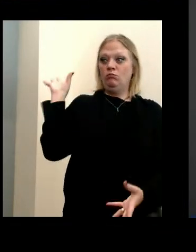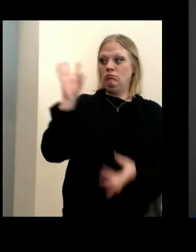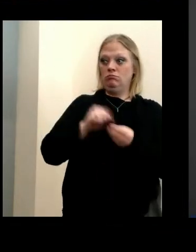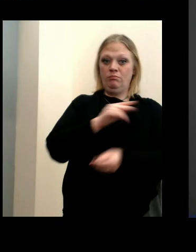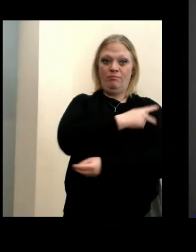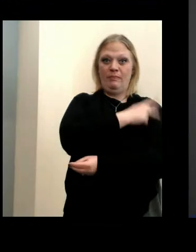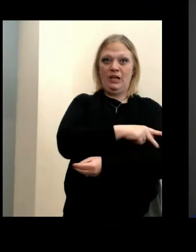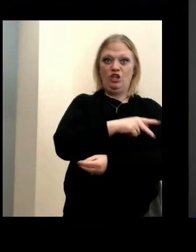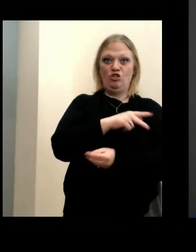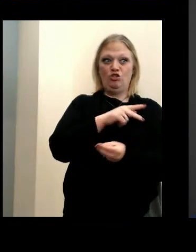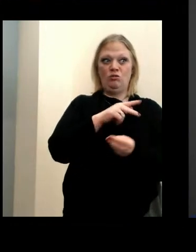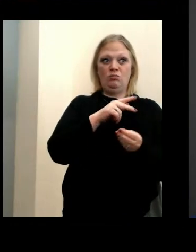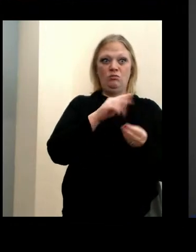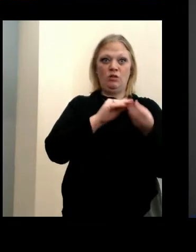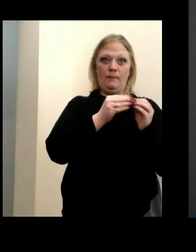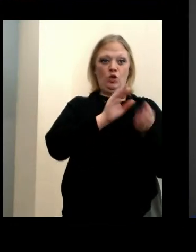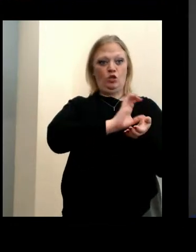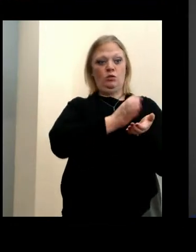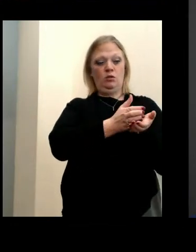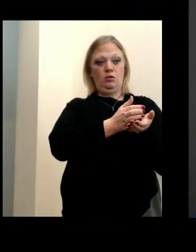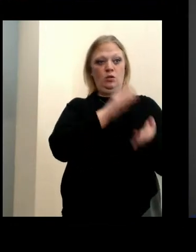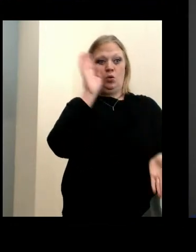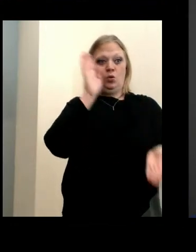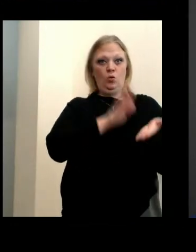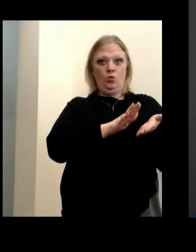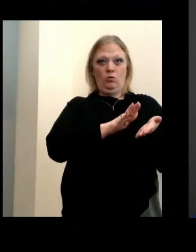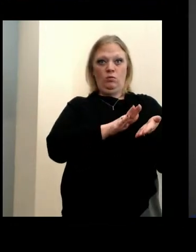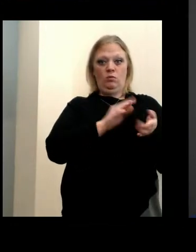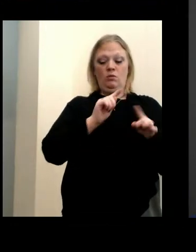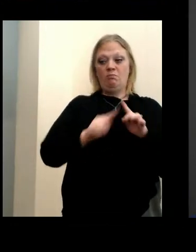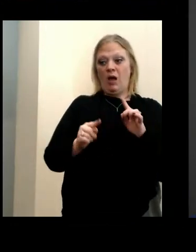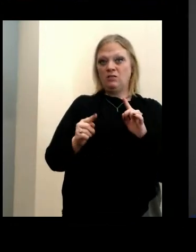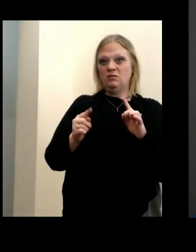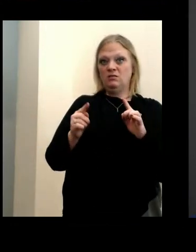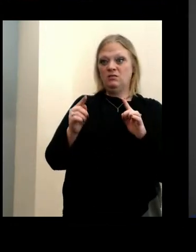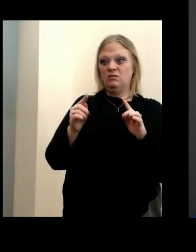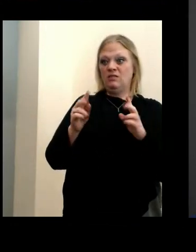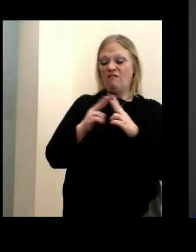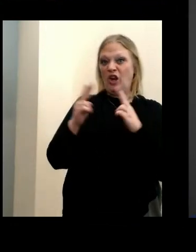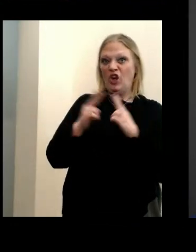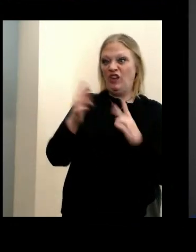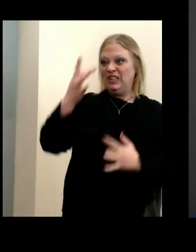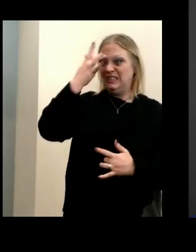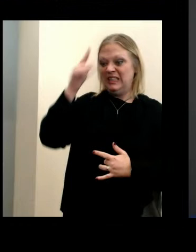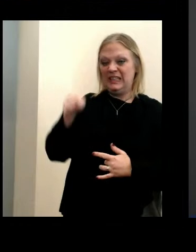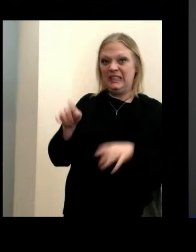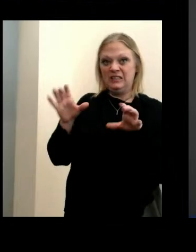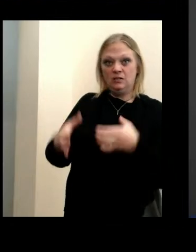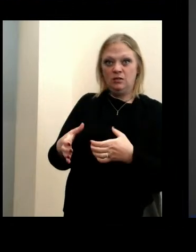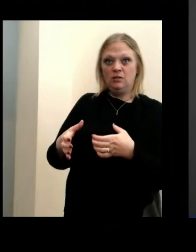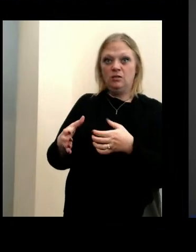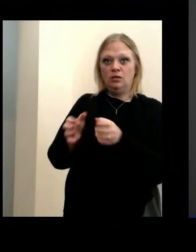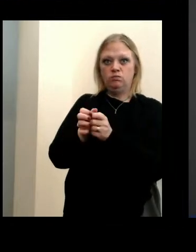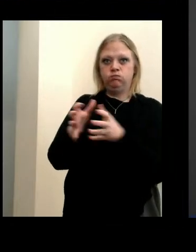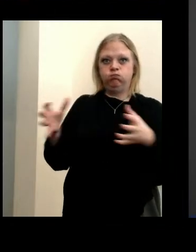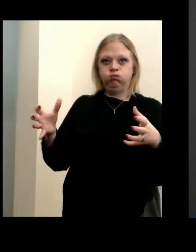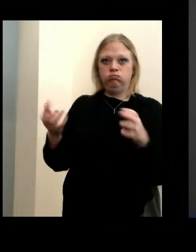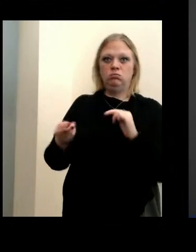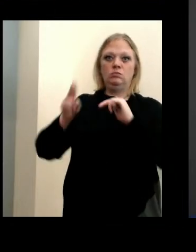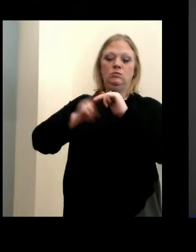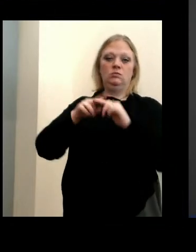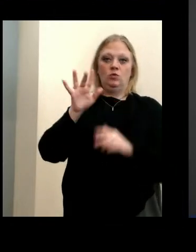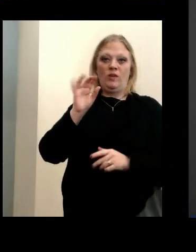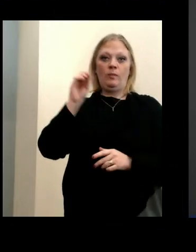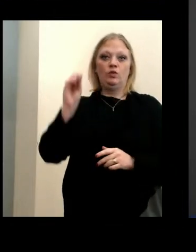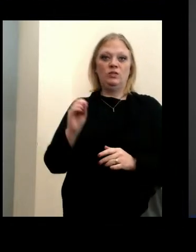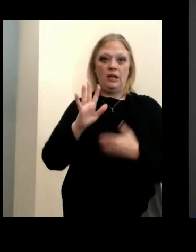but the percentage of those that are sick, very sick, are growing. 25% of